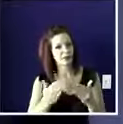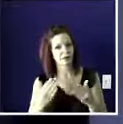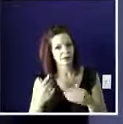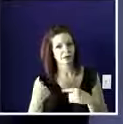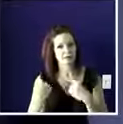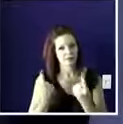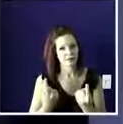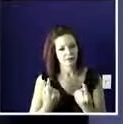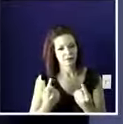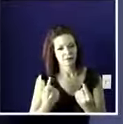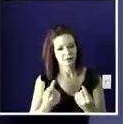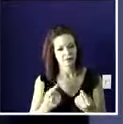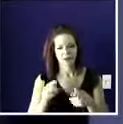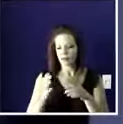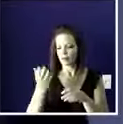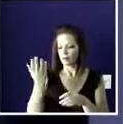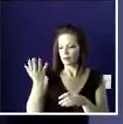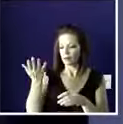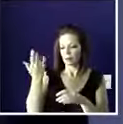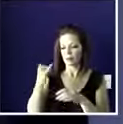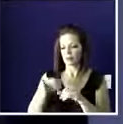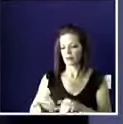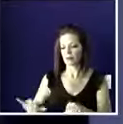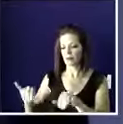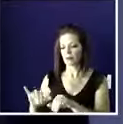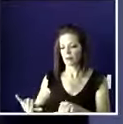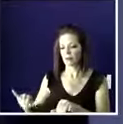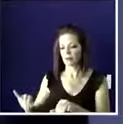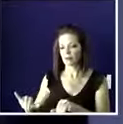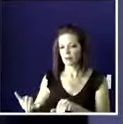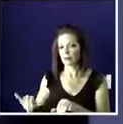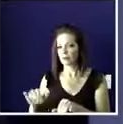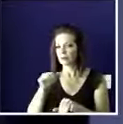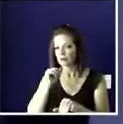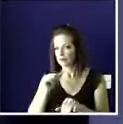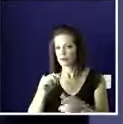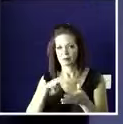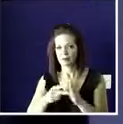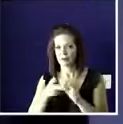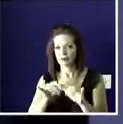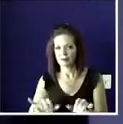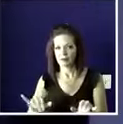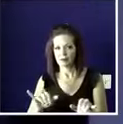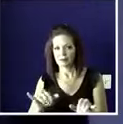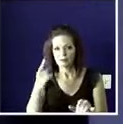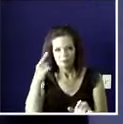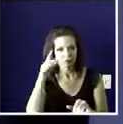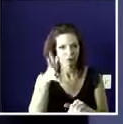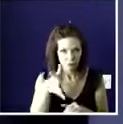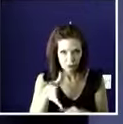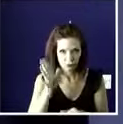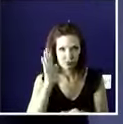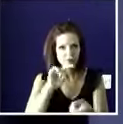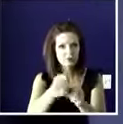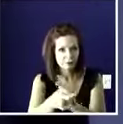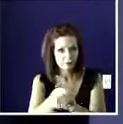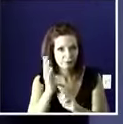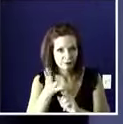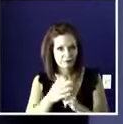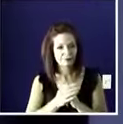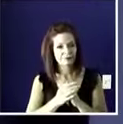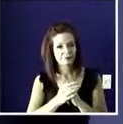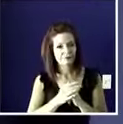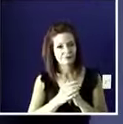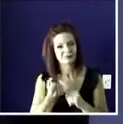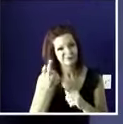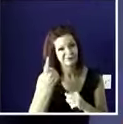the standard of the past should never be the indefinite standard of the future. Believe it or not,